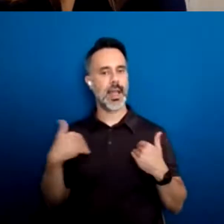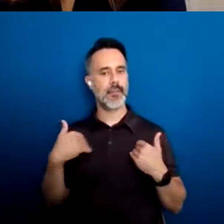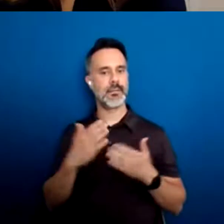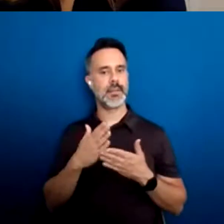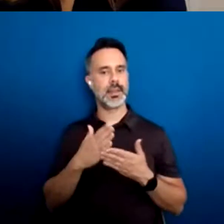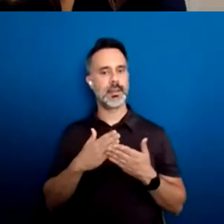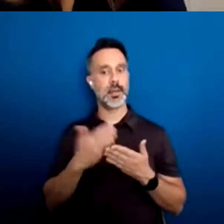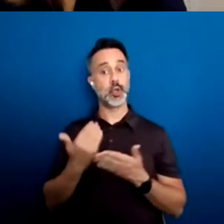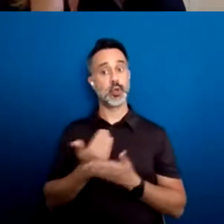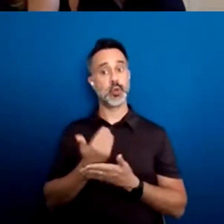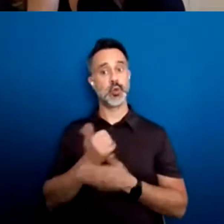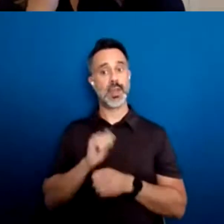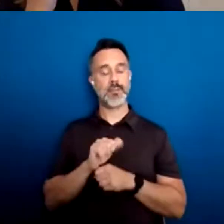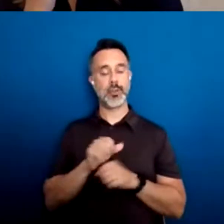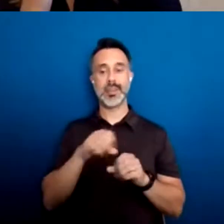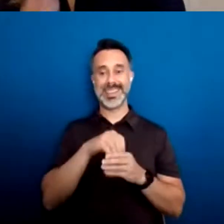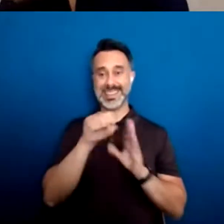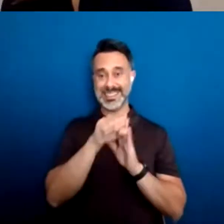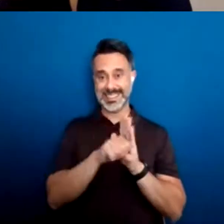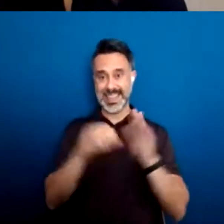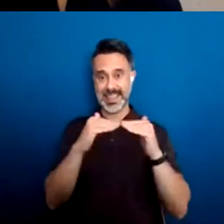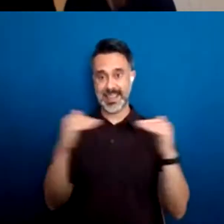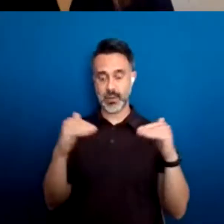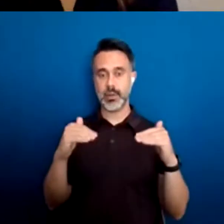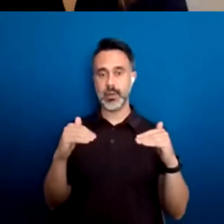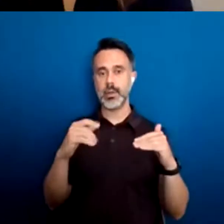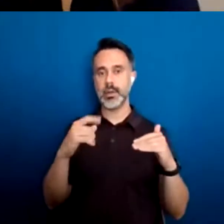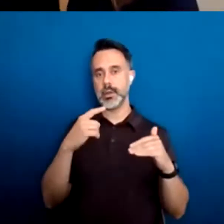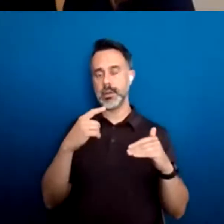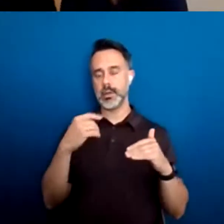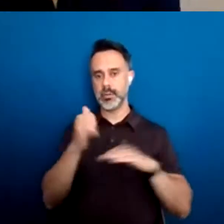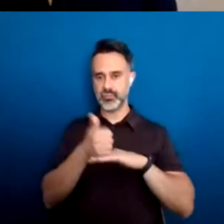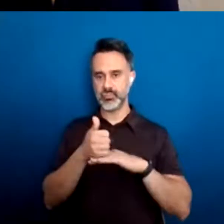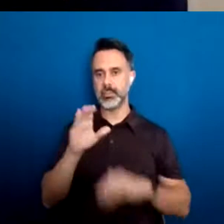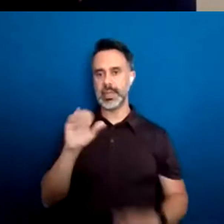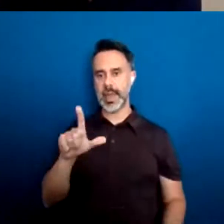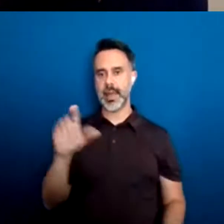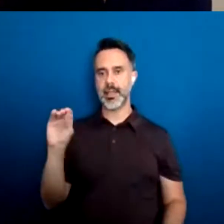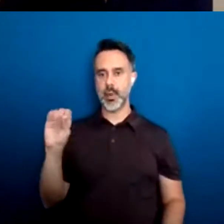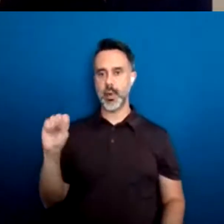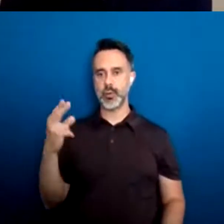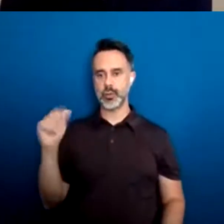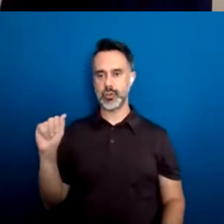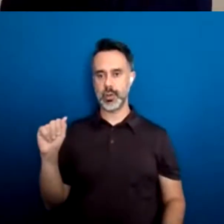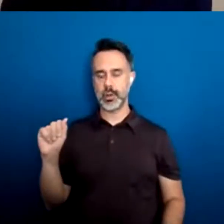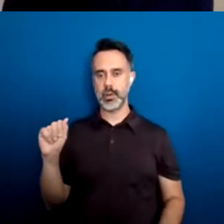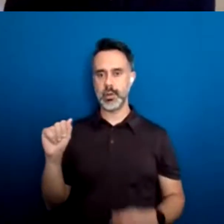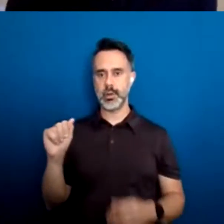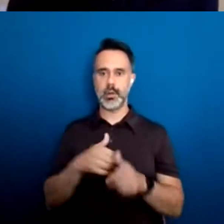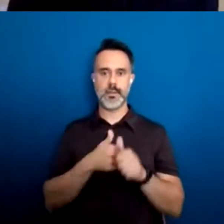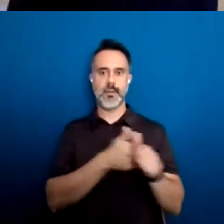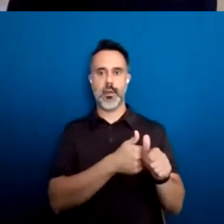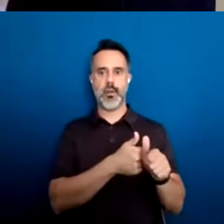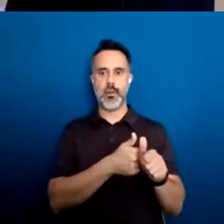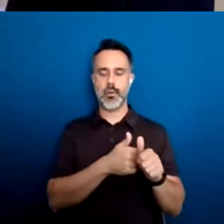newfound effort at the state level to try to have the Cal OSHA requirements keep up with the